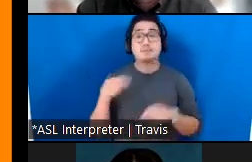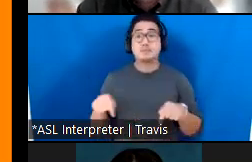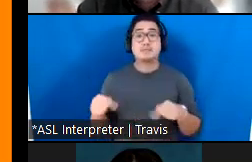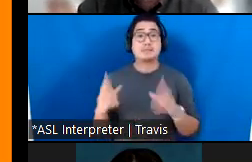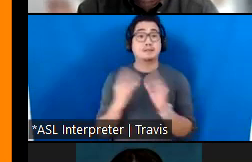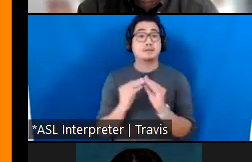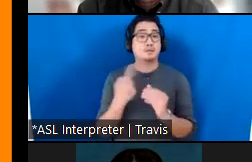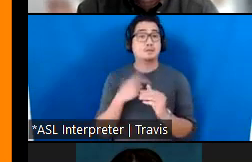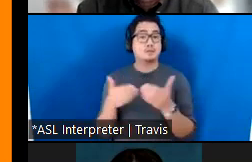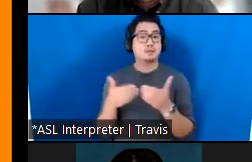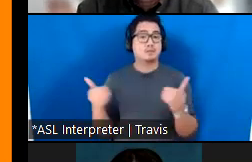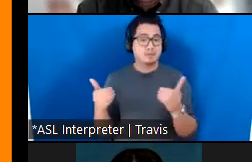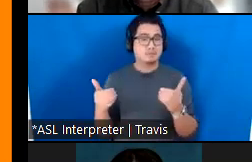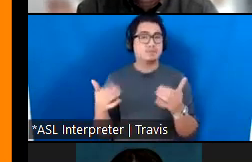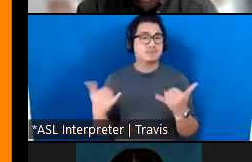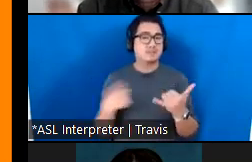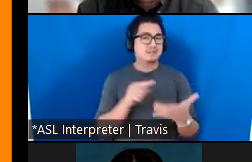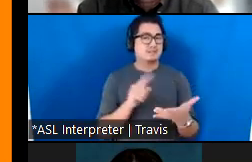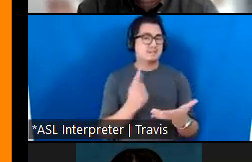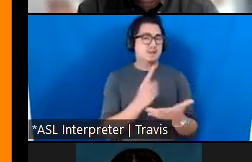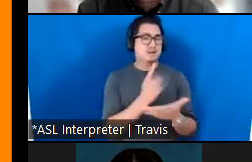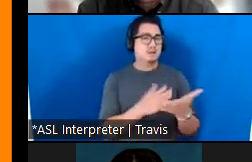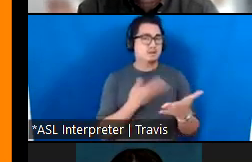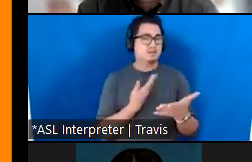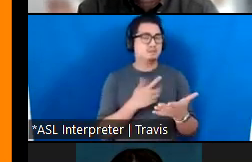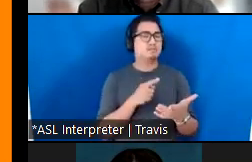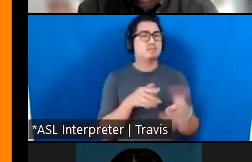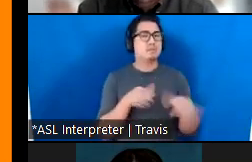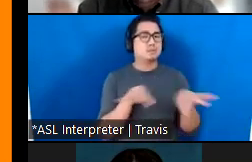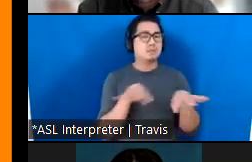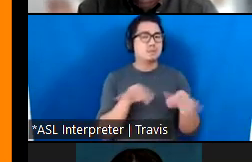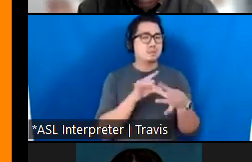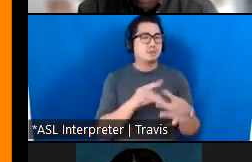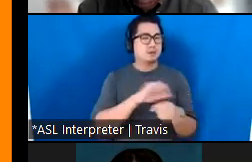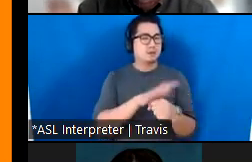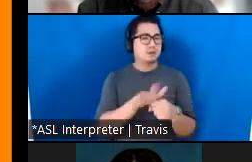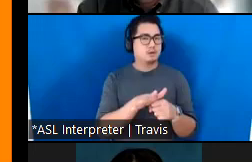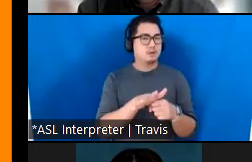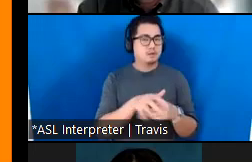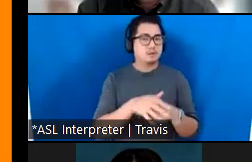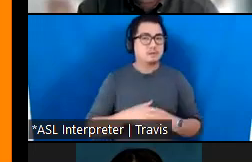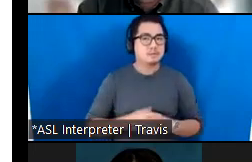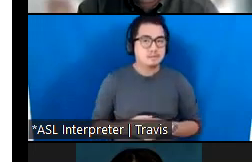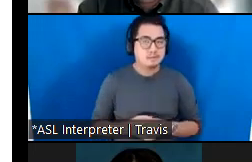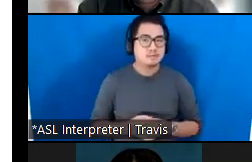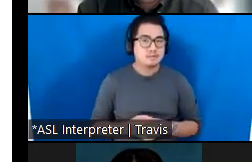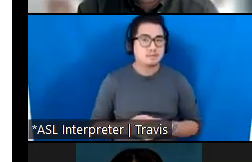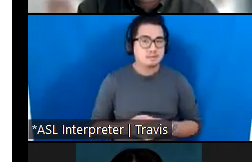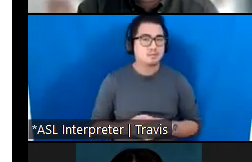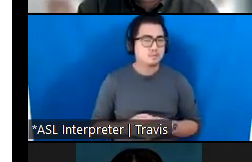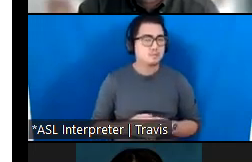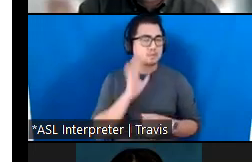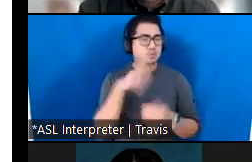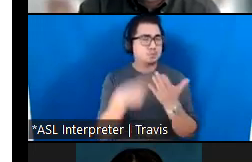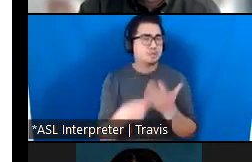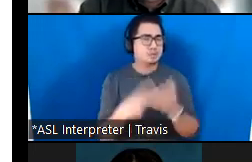be taking the first portion, which is more COVID focused and covering the issues